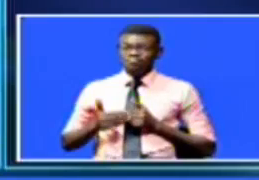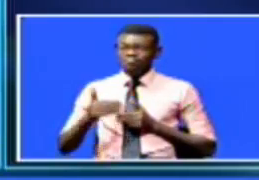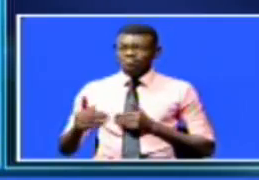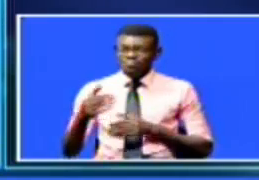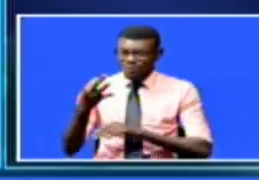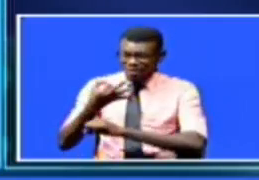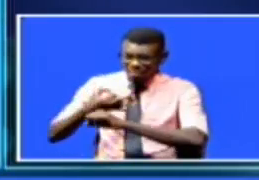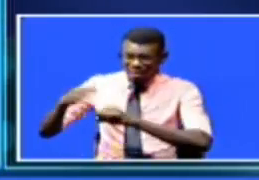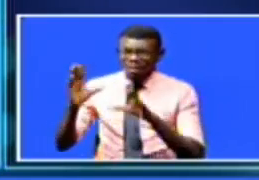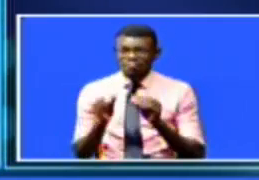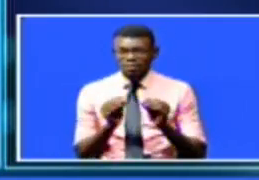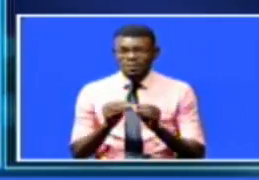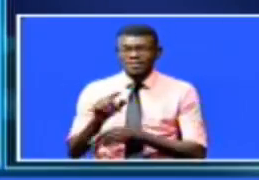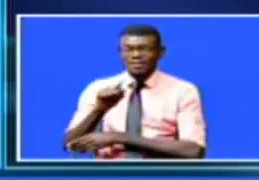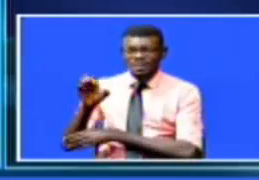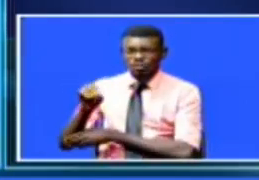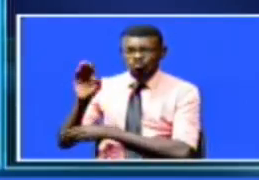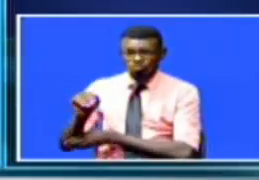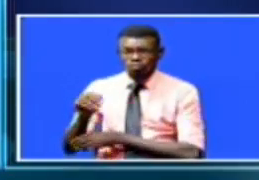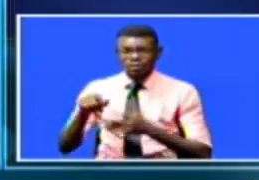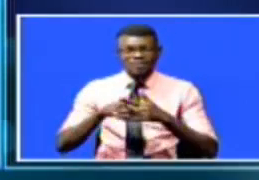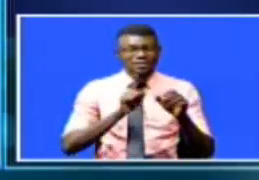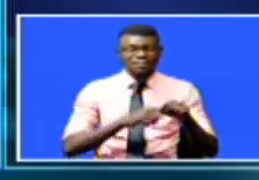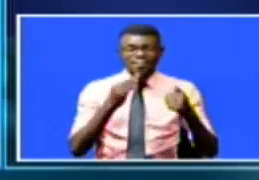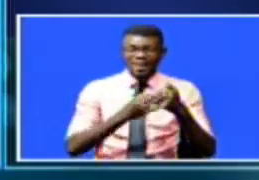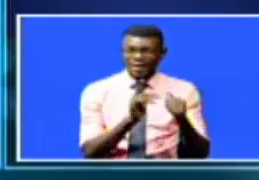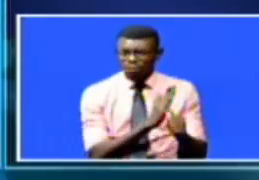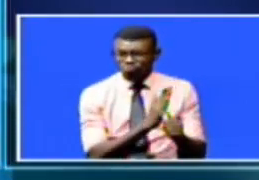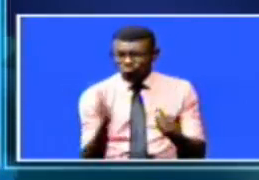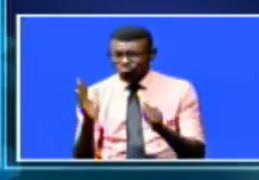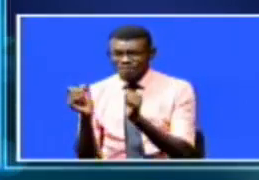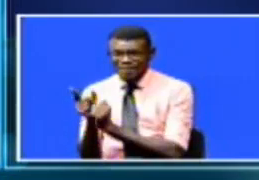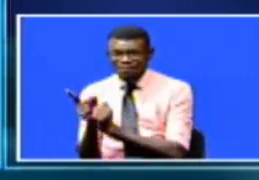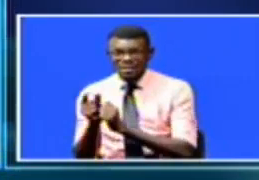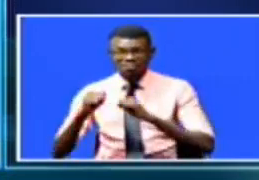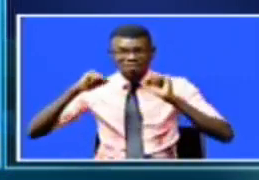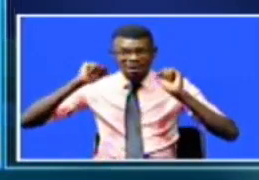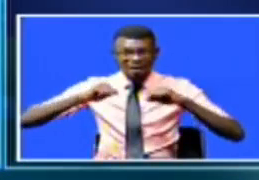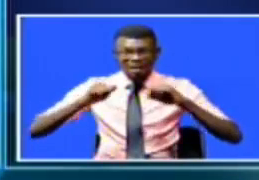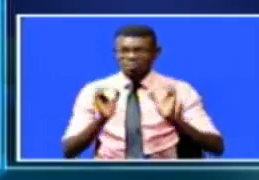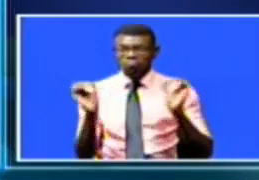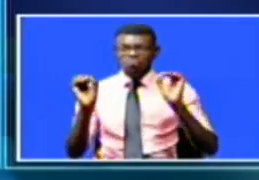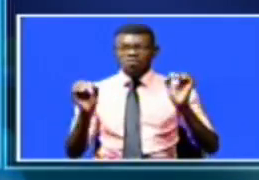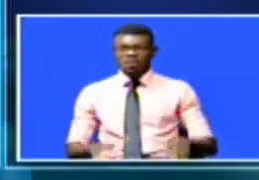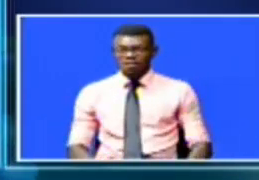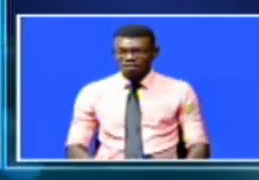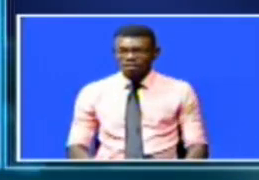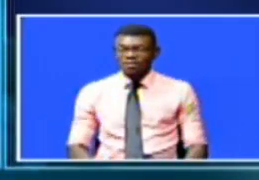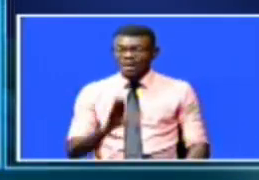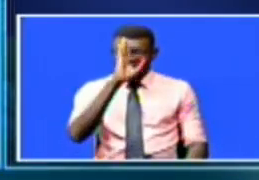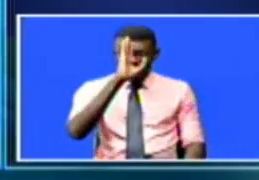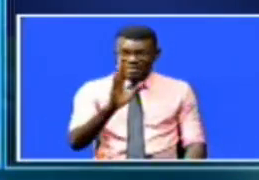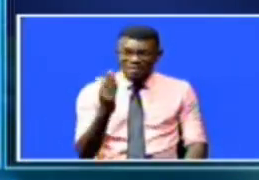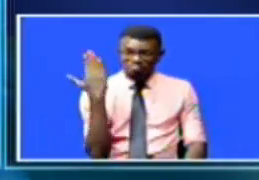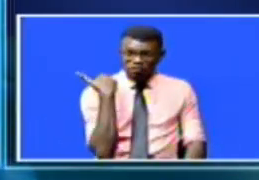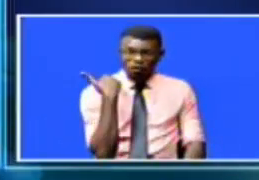Zoom, which I hosted. All right. From 8 p.m. to around 11 p.m. We again did not agree. And then on